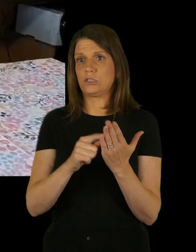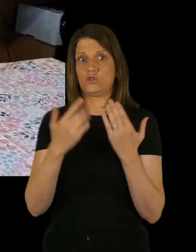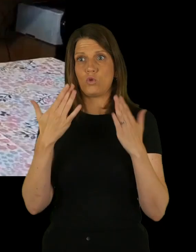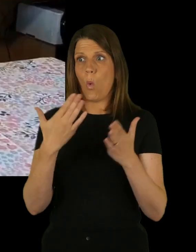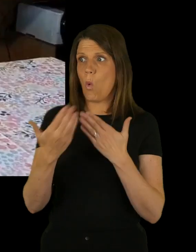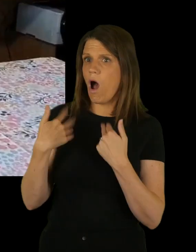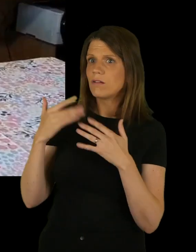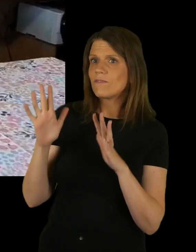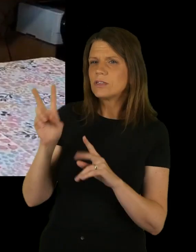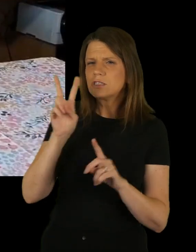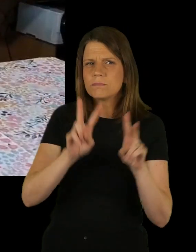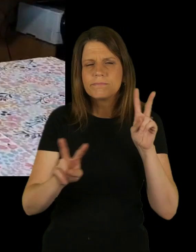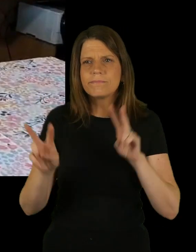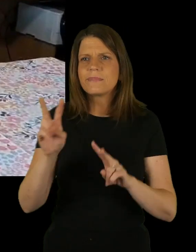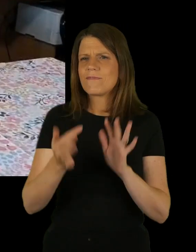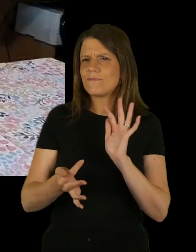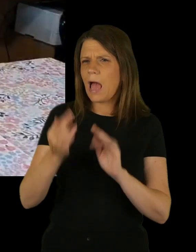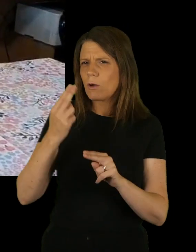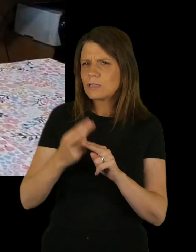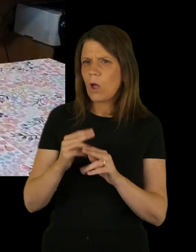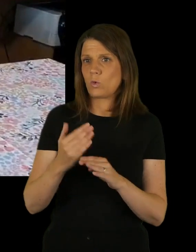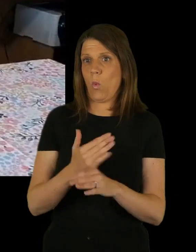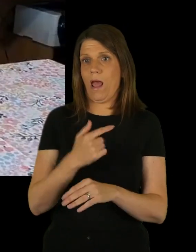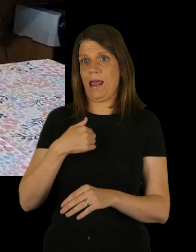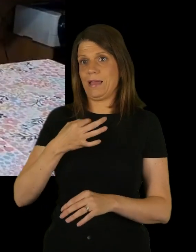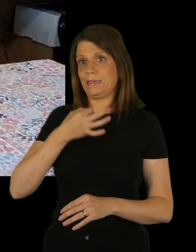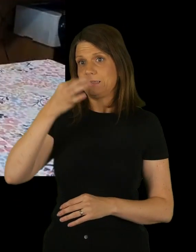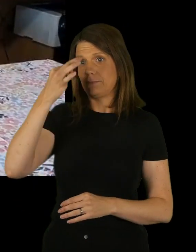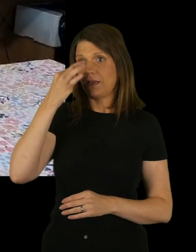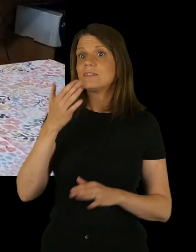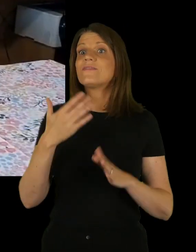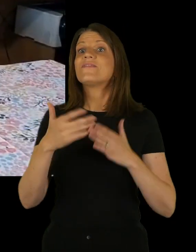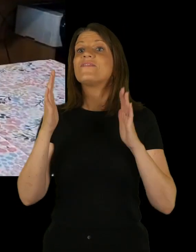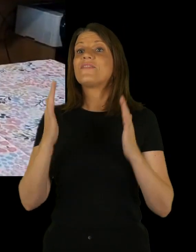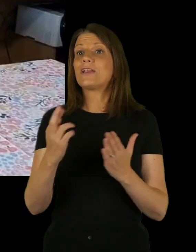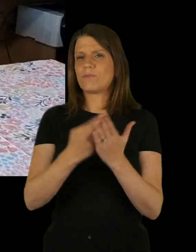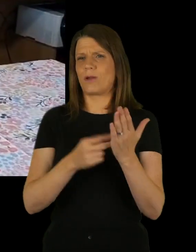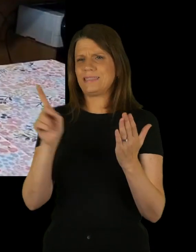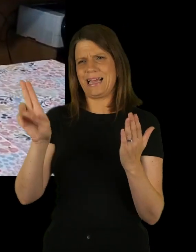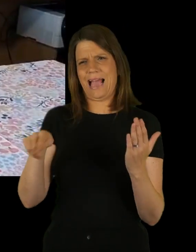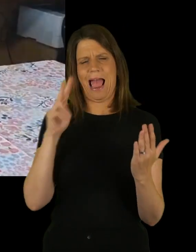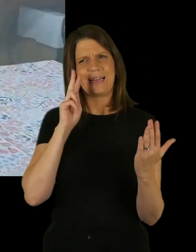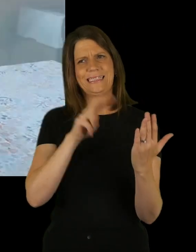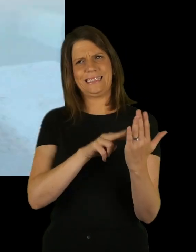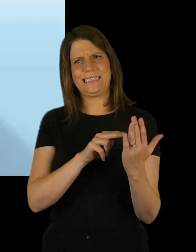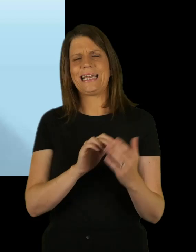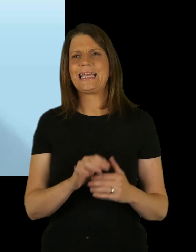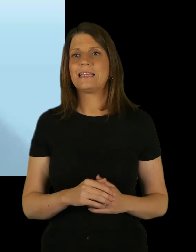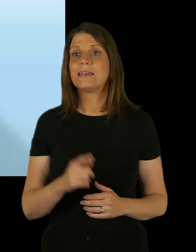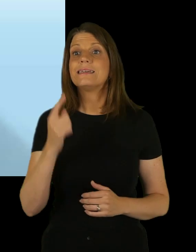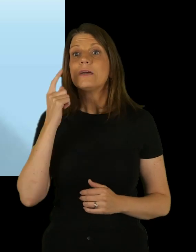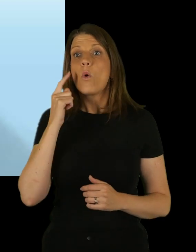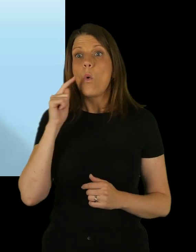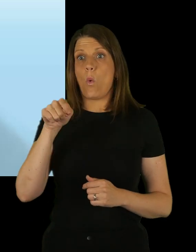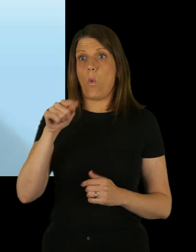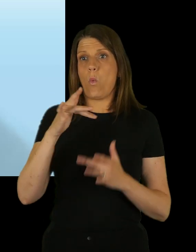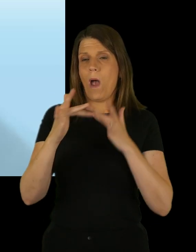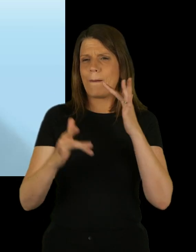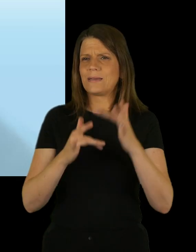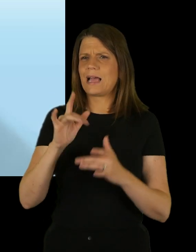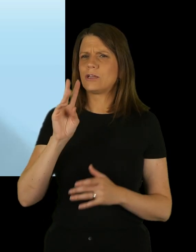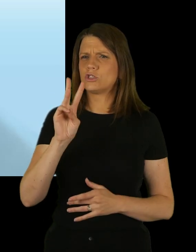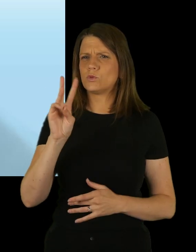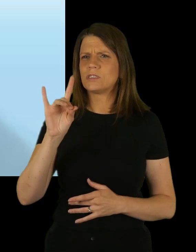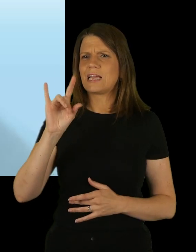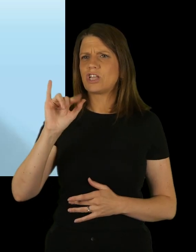It shows what we saw and found on the inspection. You will be able to see the report when it is finished. It will be on the HIQA